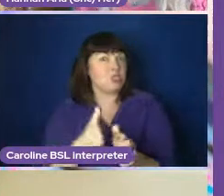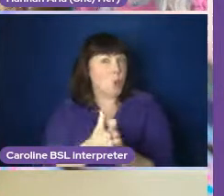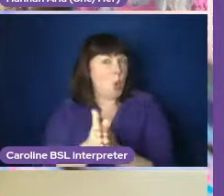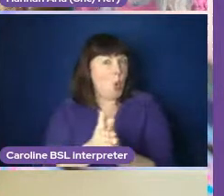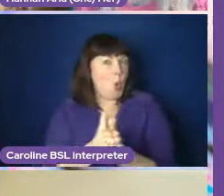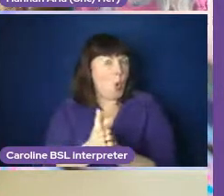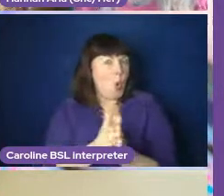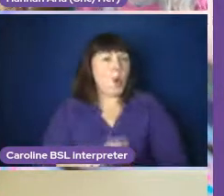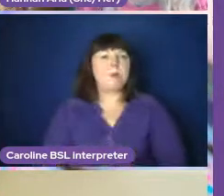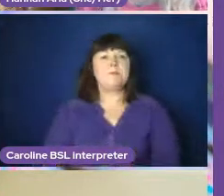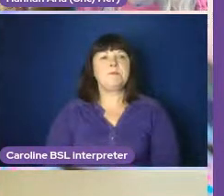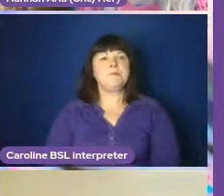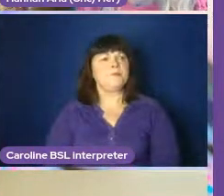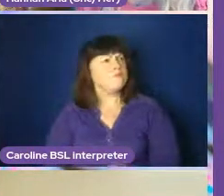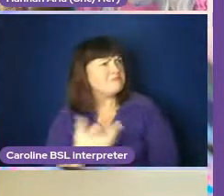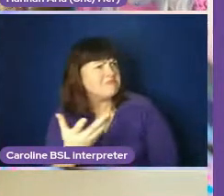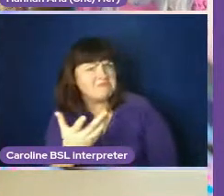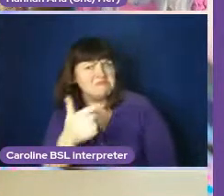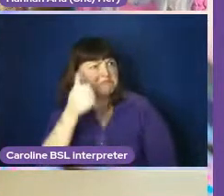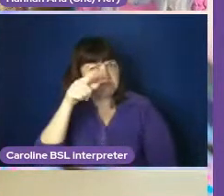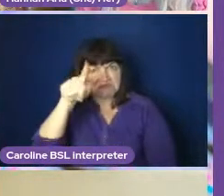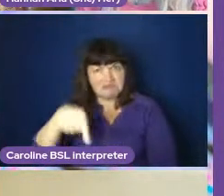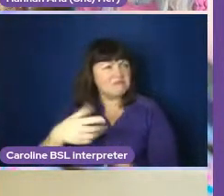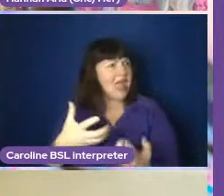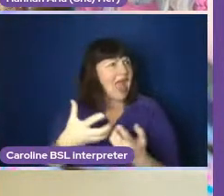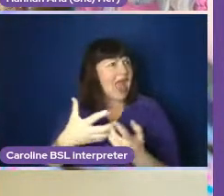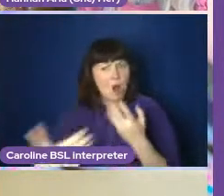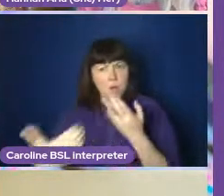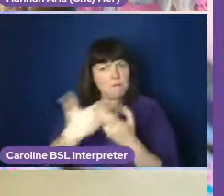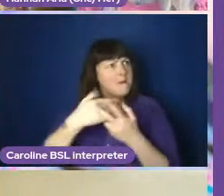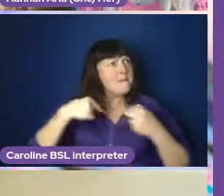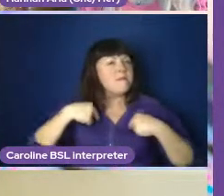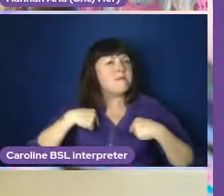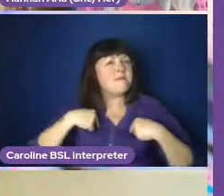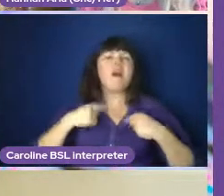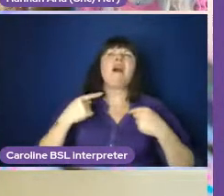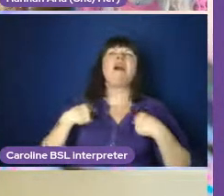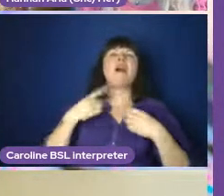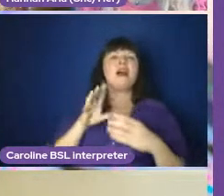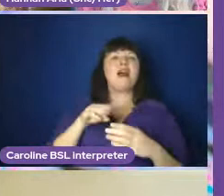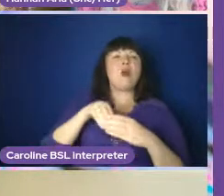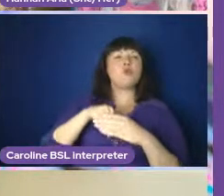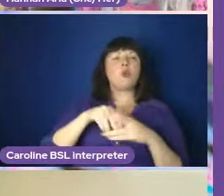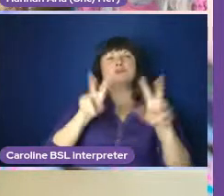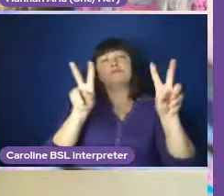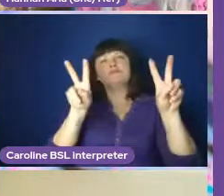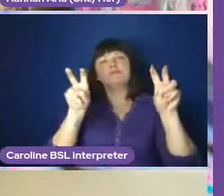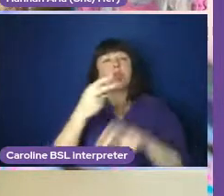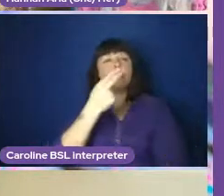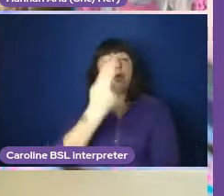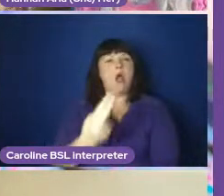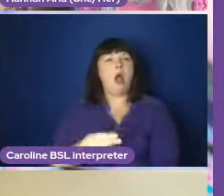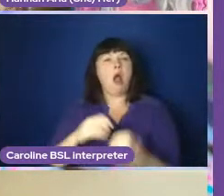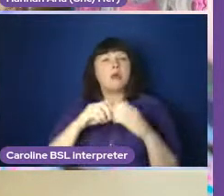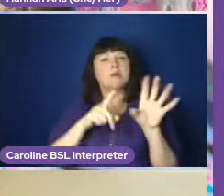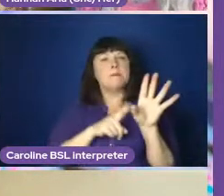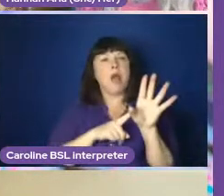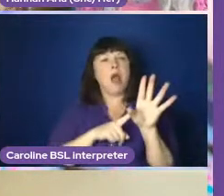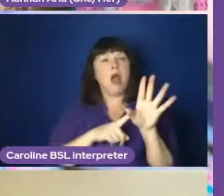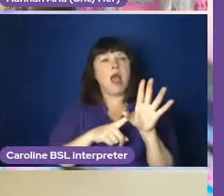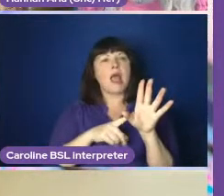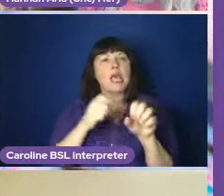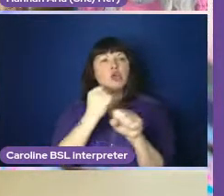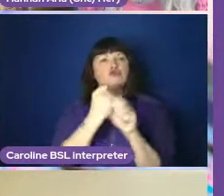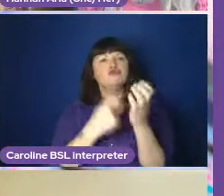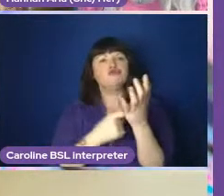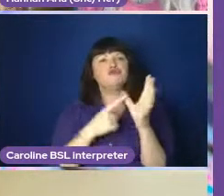find out about us? I was on the Grayson's Fun Art by Grayson Facebook site, and I saw